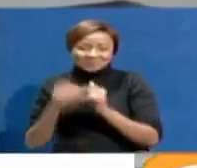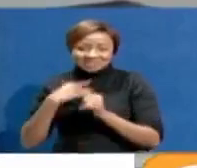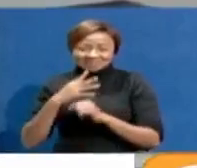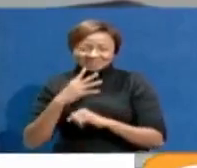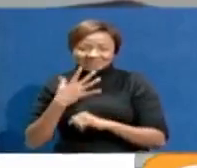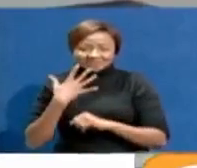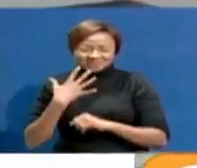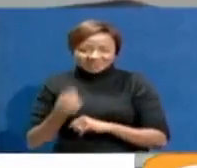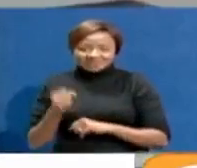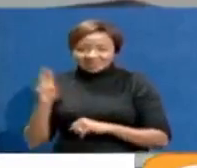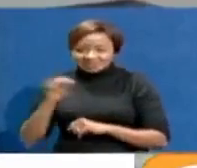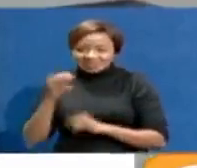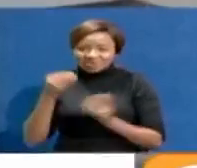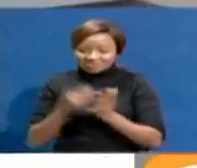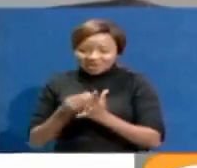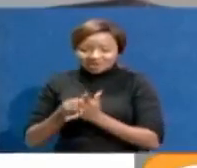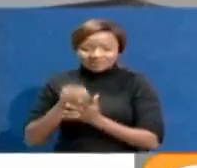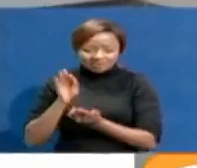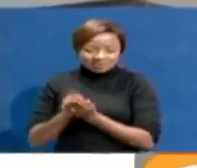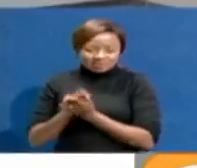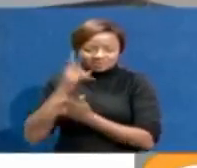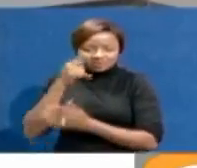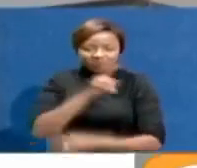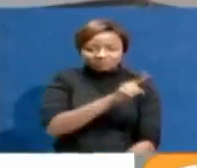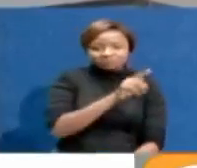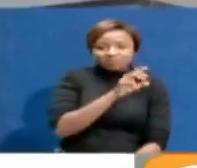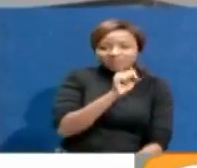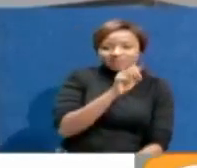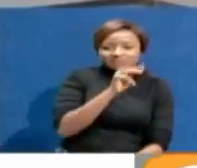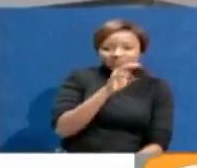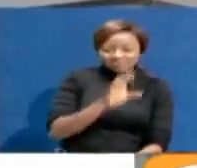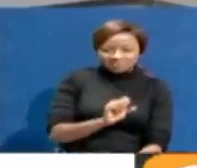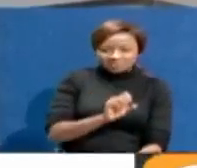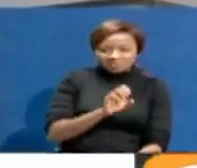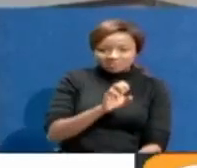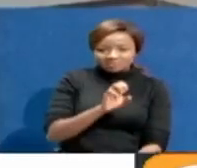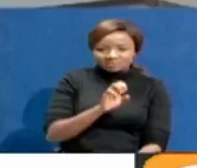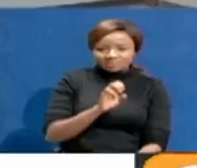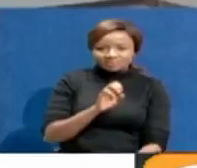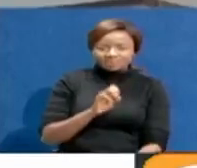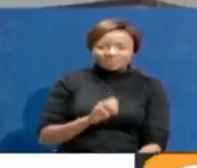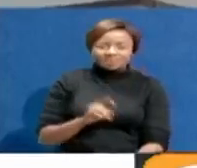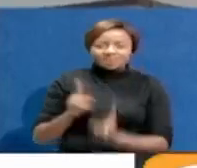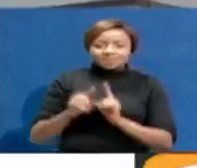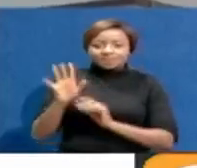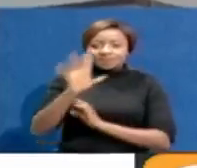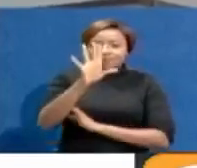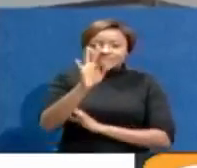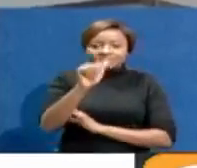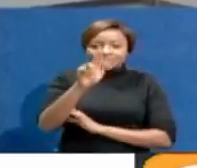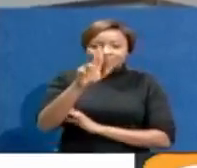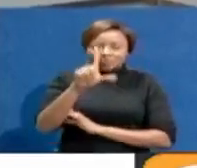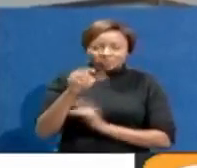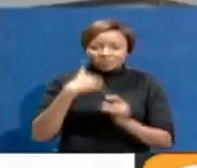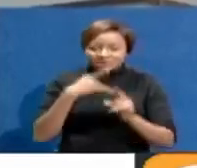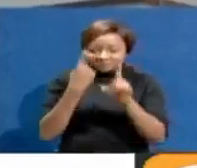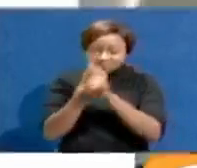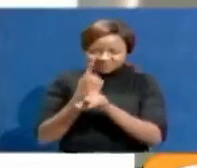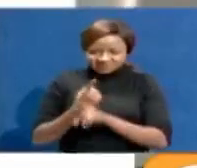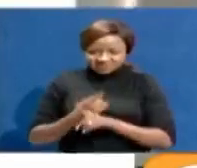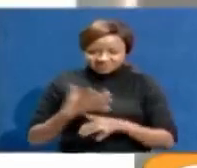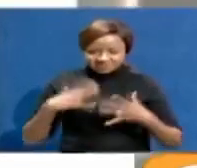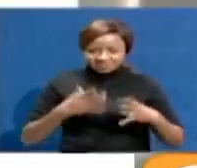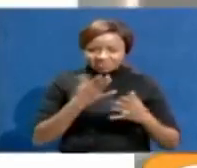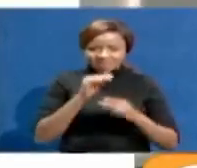has dedicated to SMEs in the construction, agribusiness and import business. Faulu joins a growing list of local lenders that